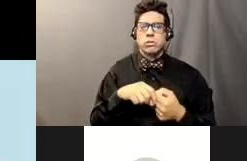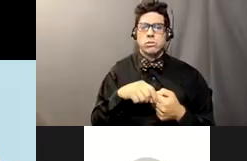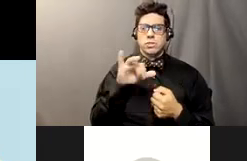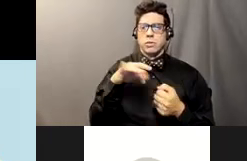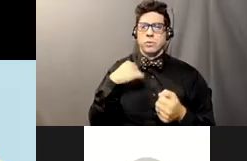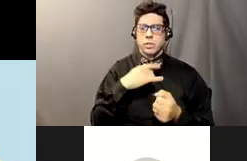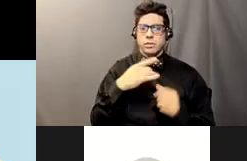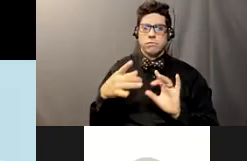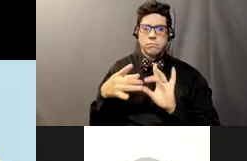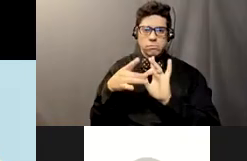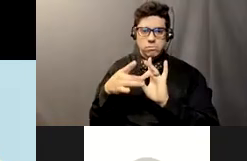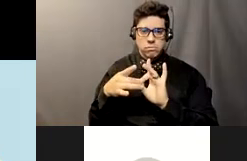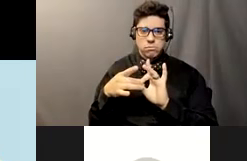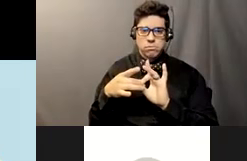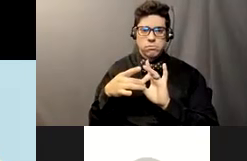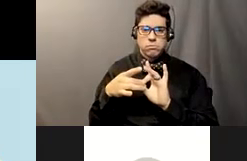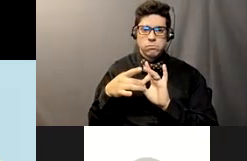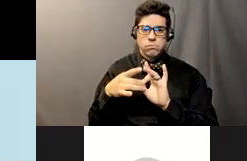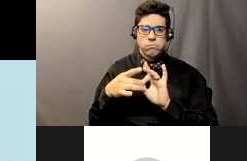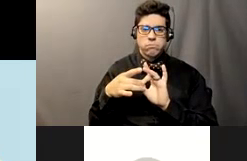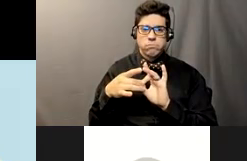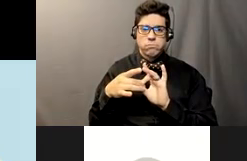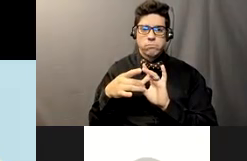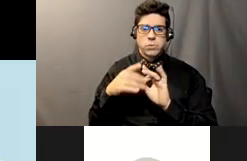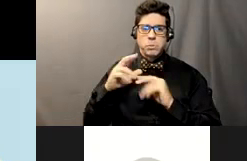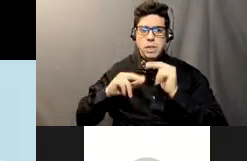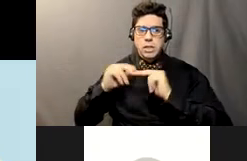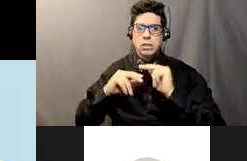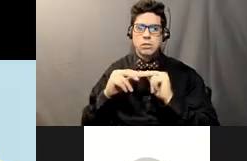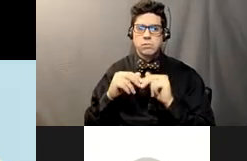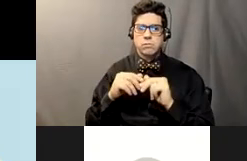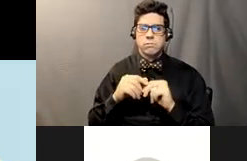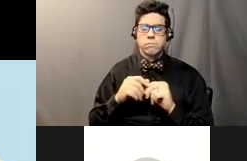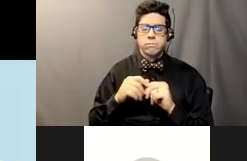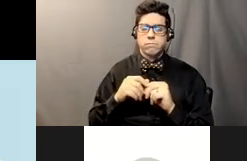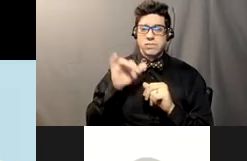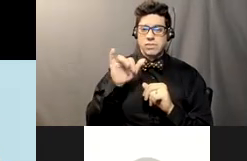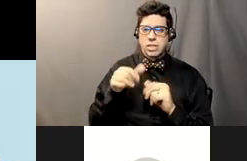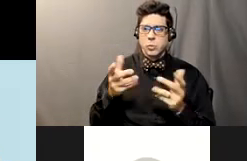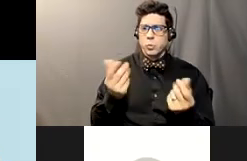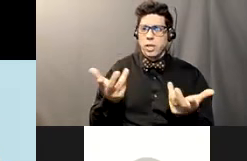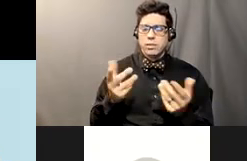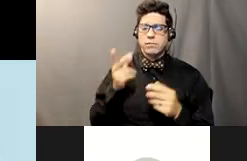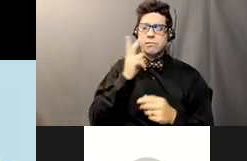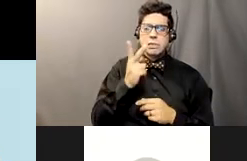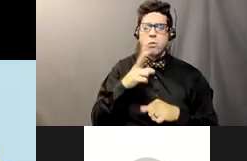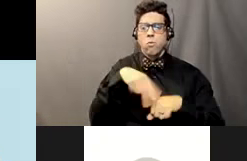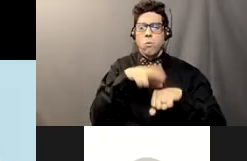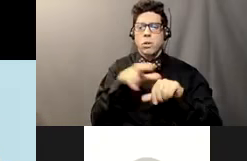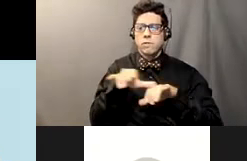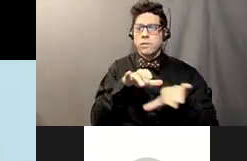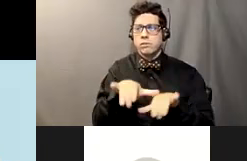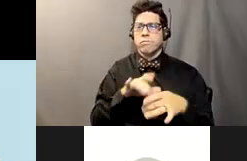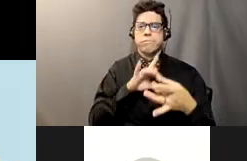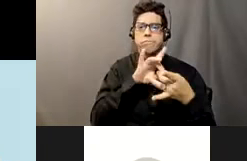rebuild. Looking again into different things, right? Re-enter into new normal activities, reconnecting with people,